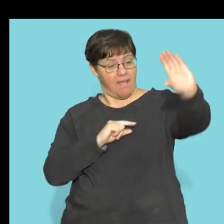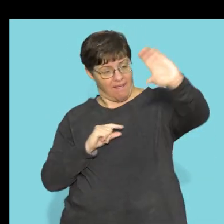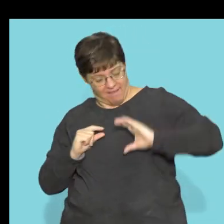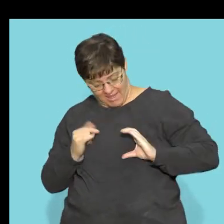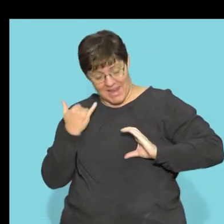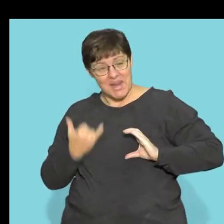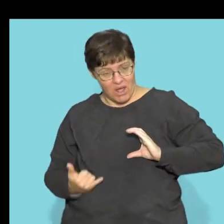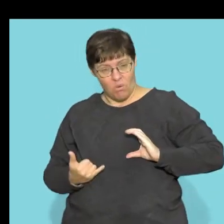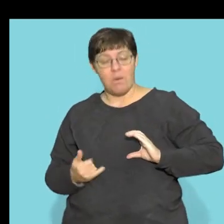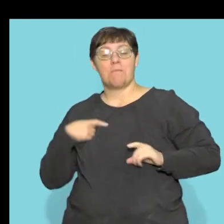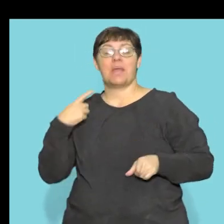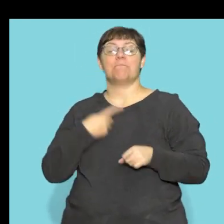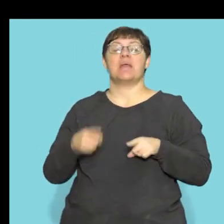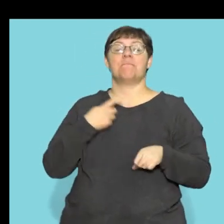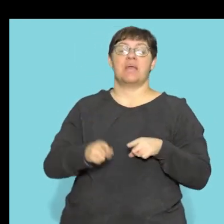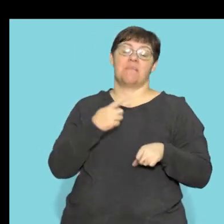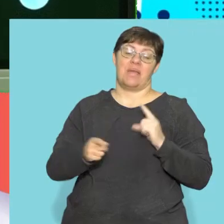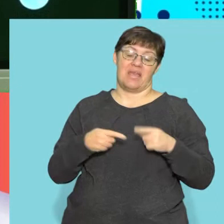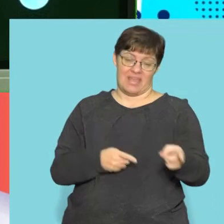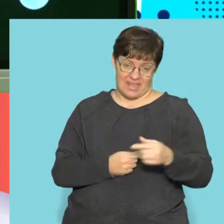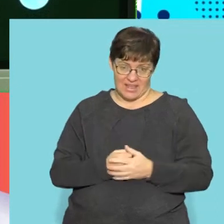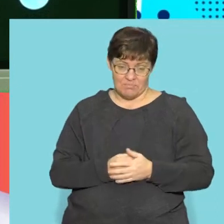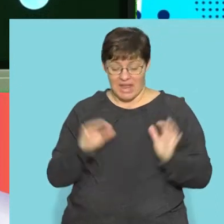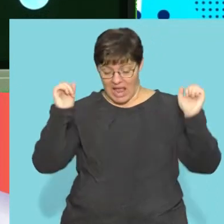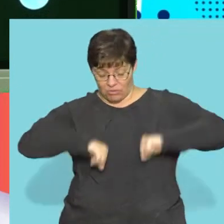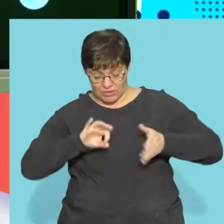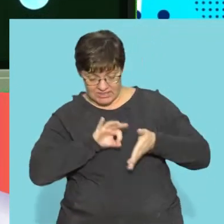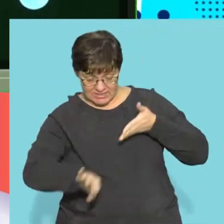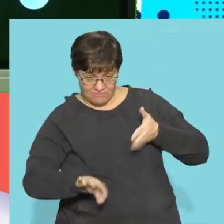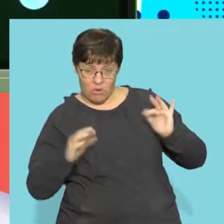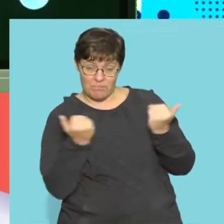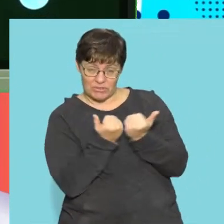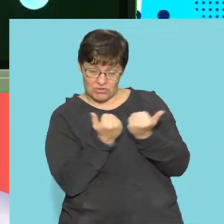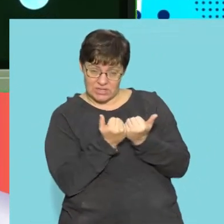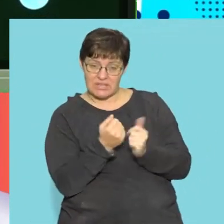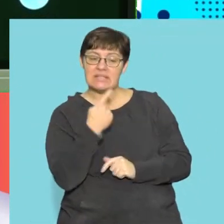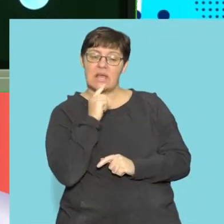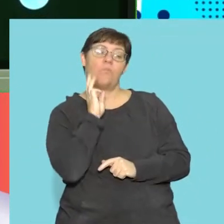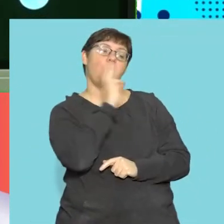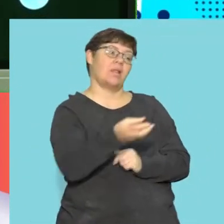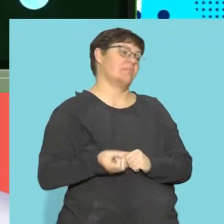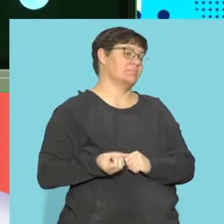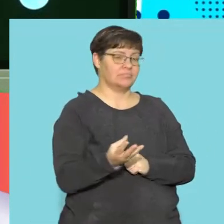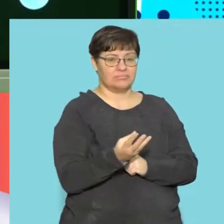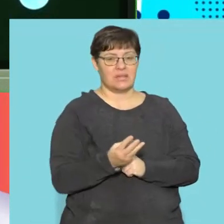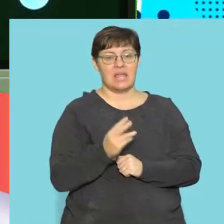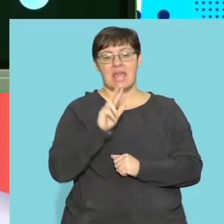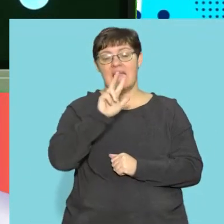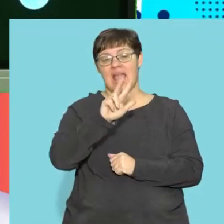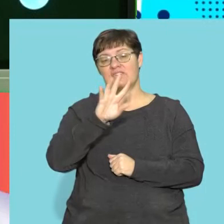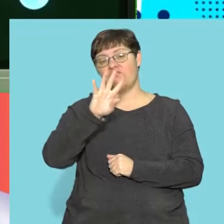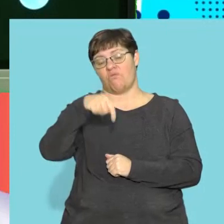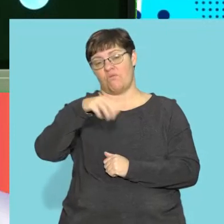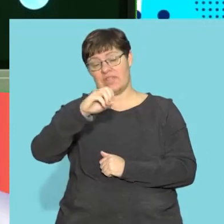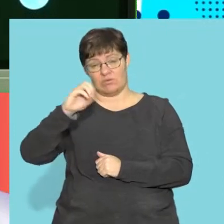Why? Because you get the money now. Right? They tell you that in the agreement that you sign for the bursary, they say we're going to give